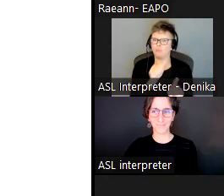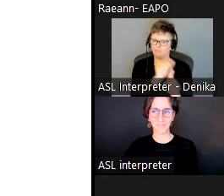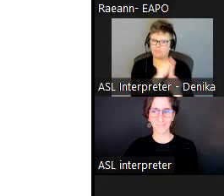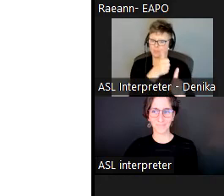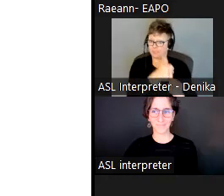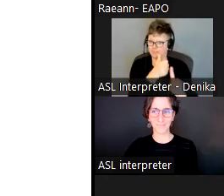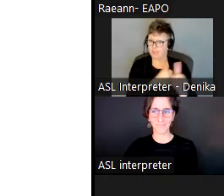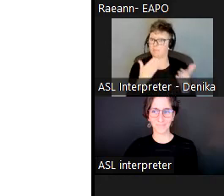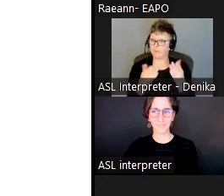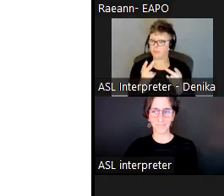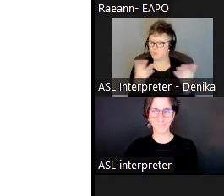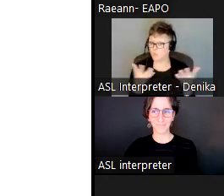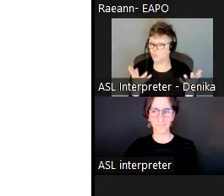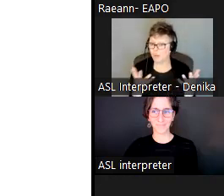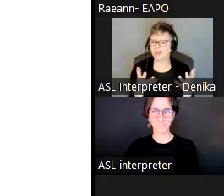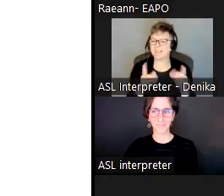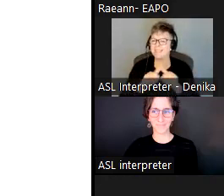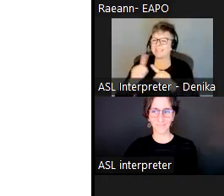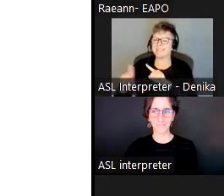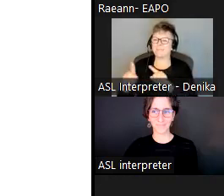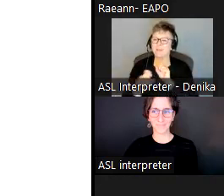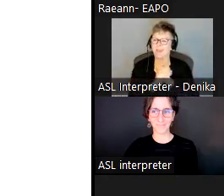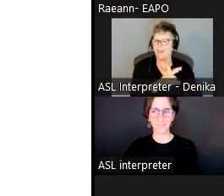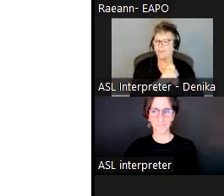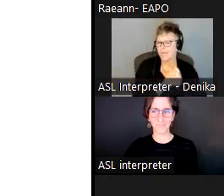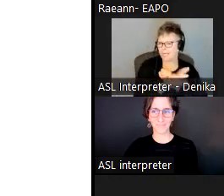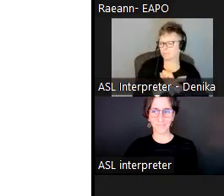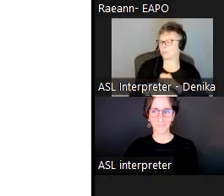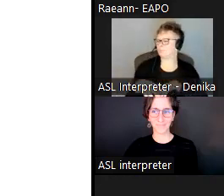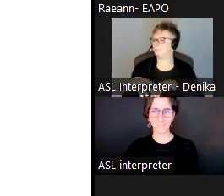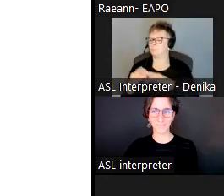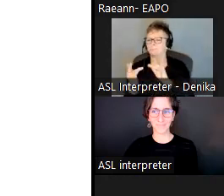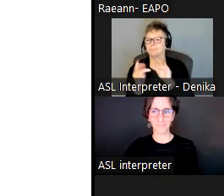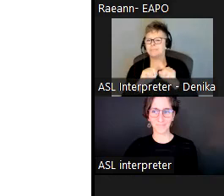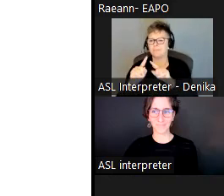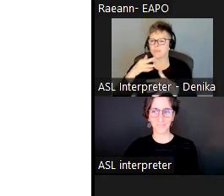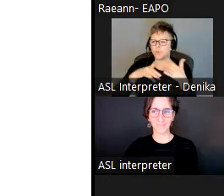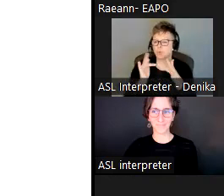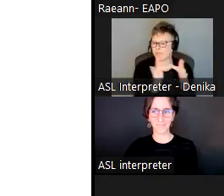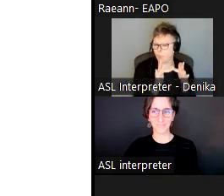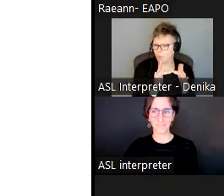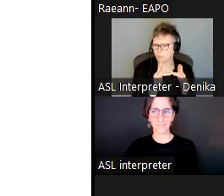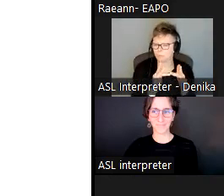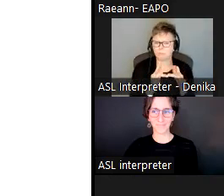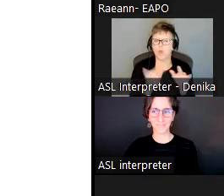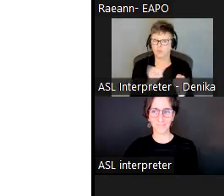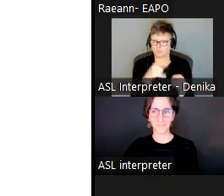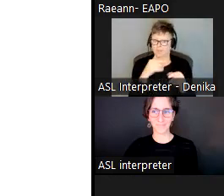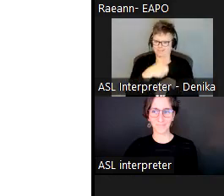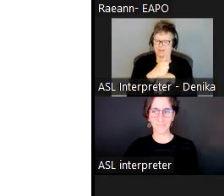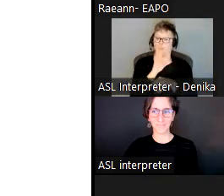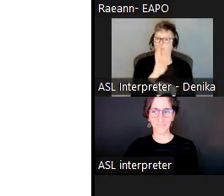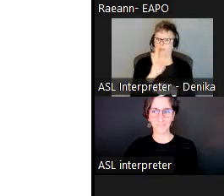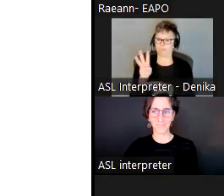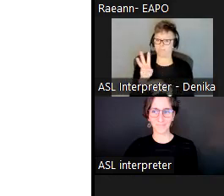on popular classified sites or social networks. They may also create websites that share the look and